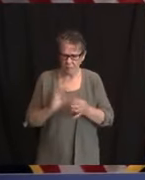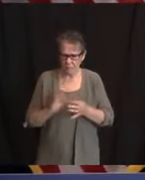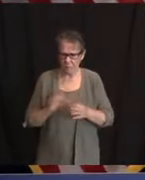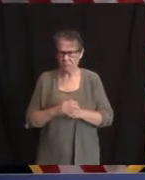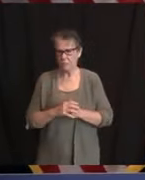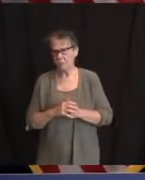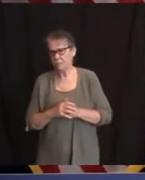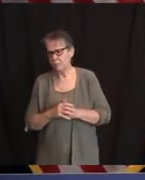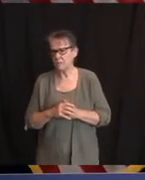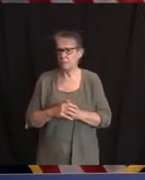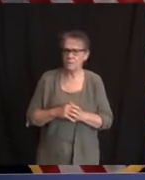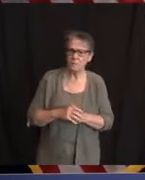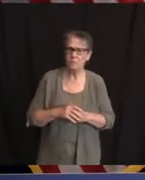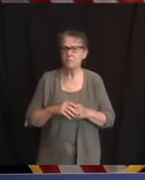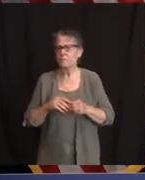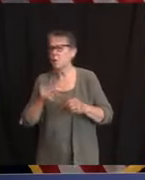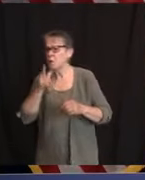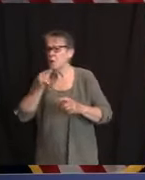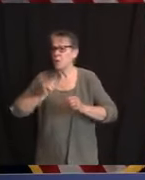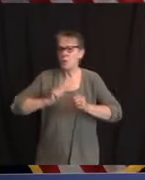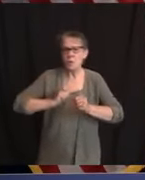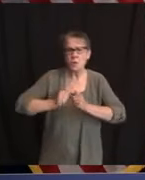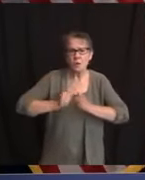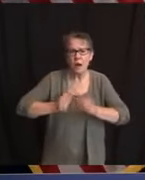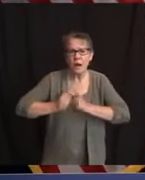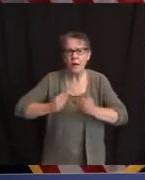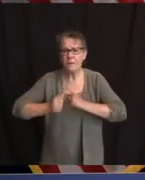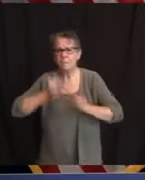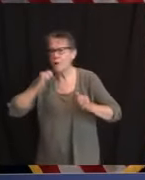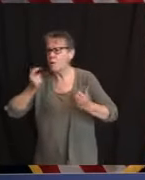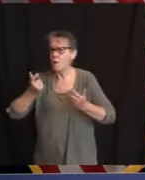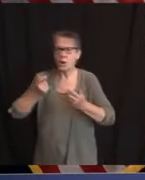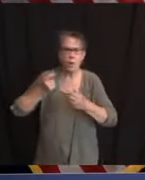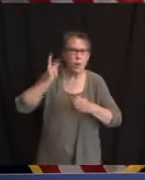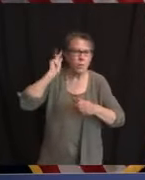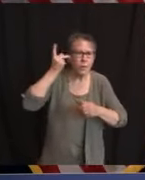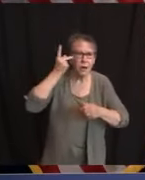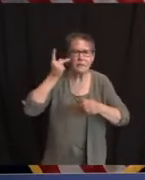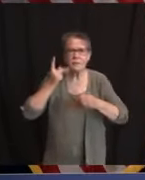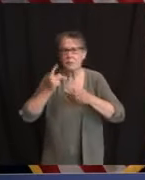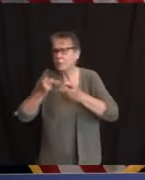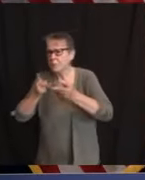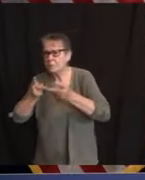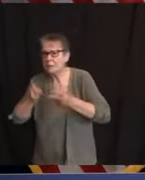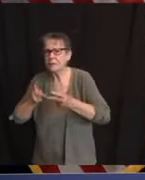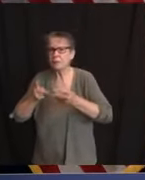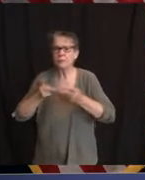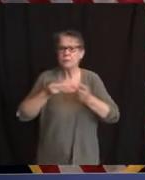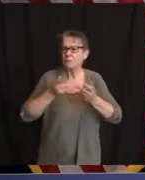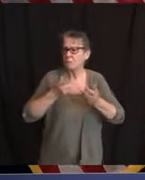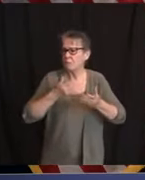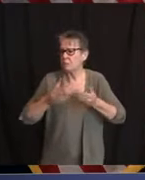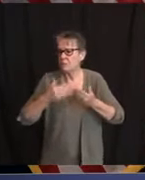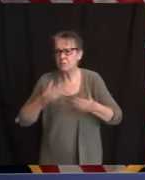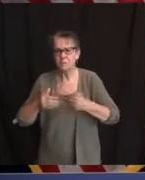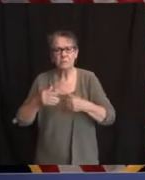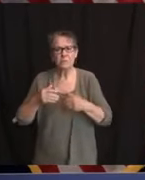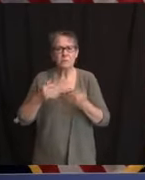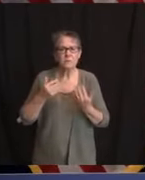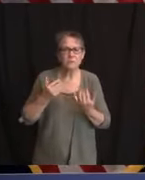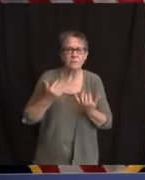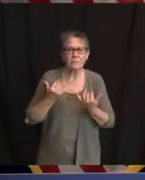police, fire, educators, EMS, healthcare workers without a job, doubling the unemployment rate. I don't get that. I literally don't get that.